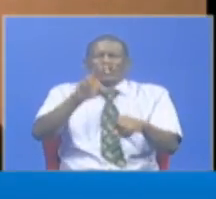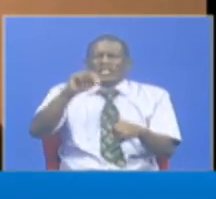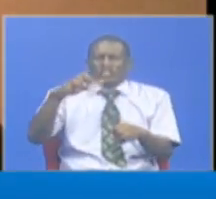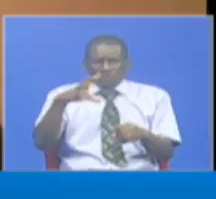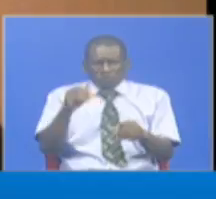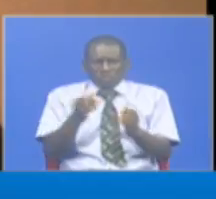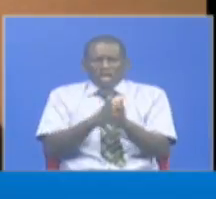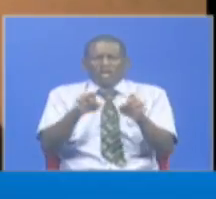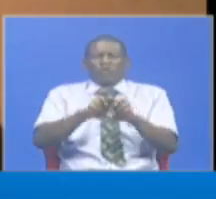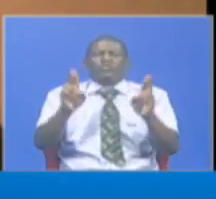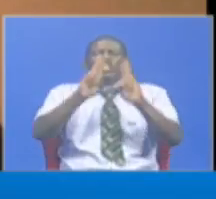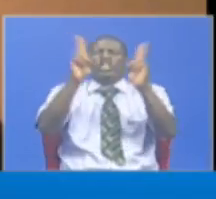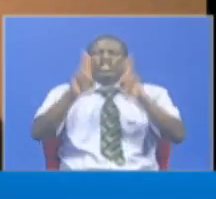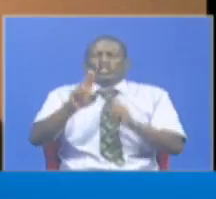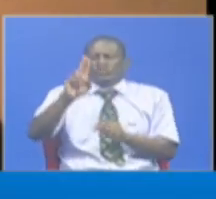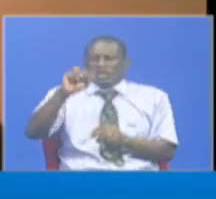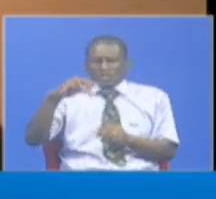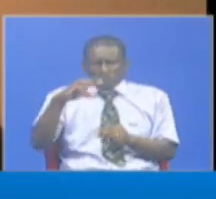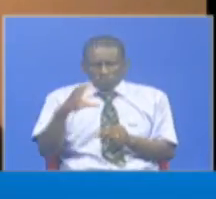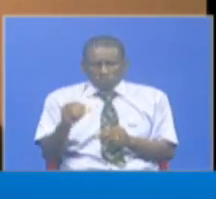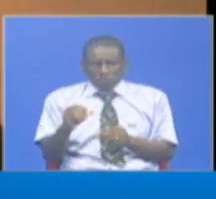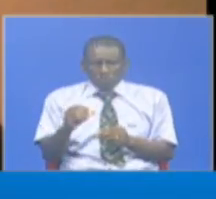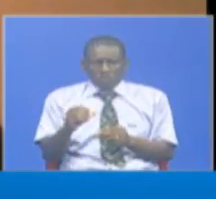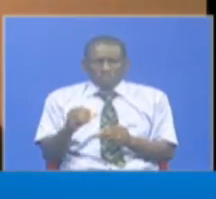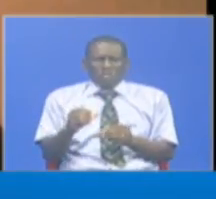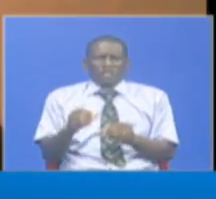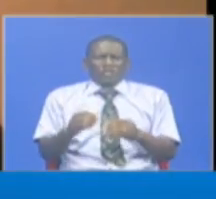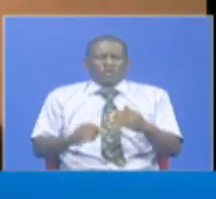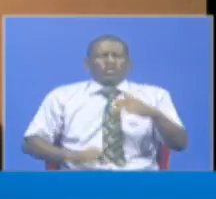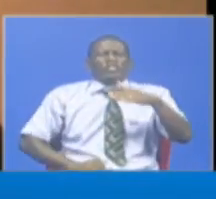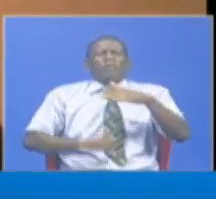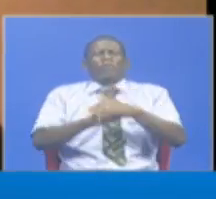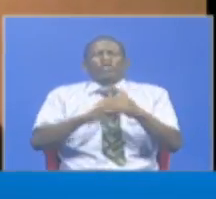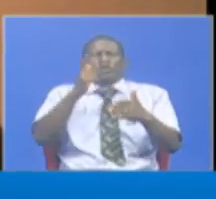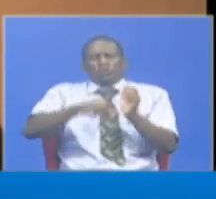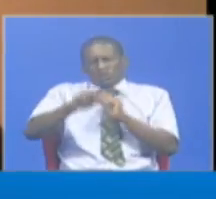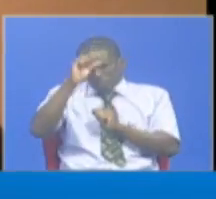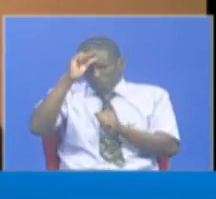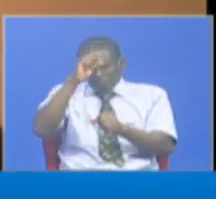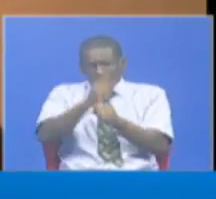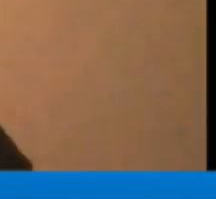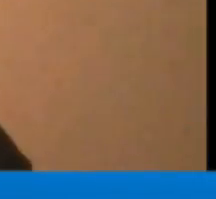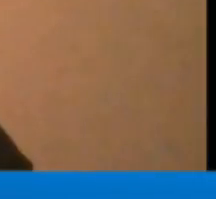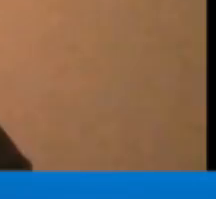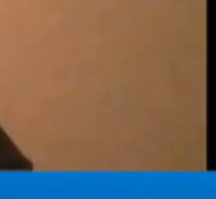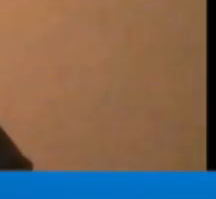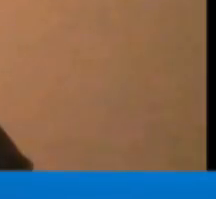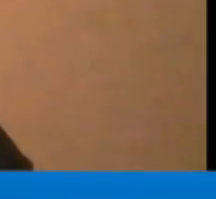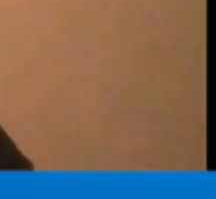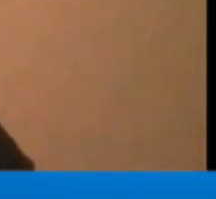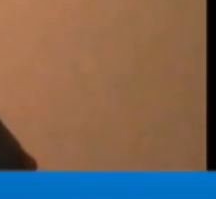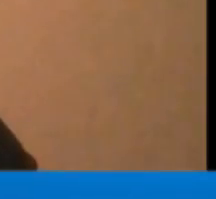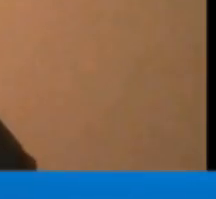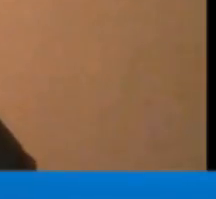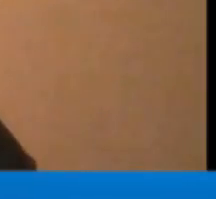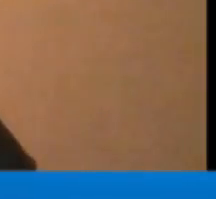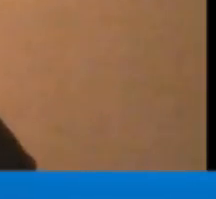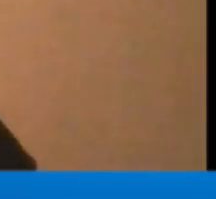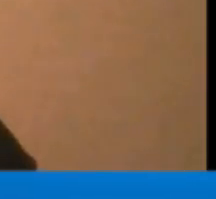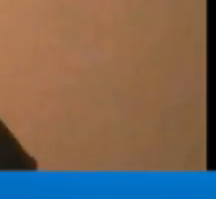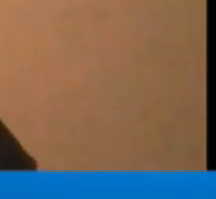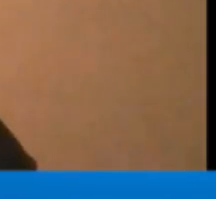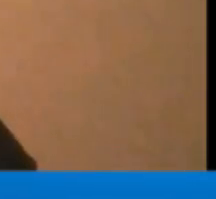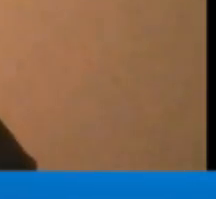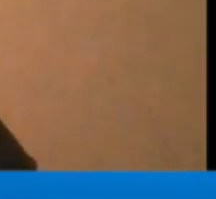also international NGOs, really complementing what the government has done and is doing, and there's a lot of space for that. But in